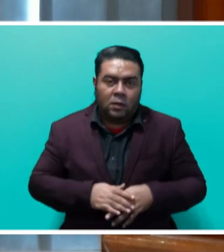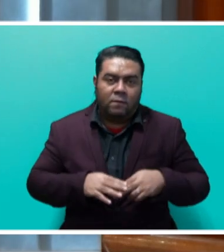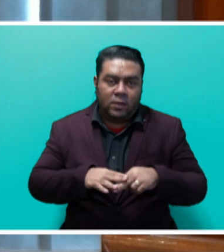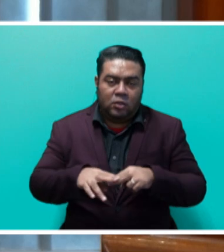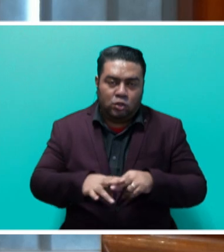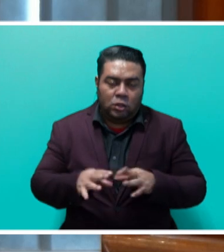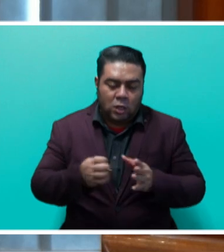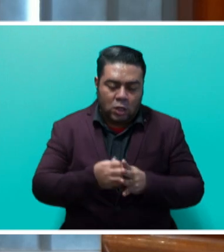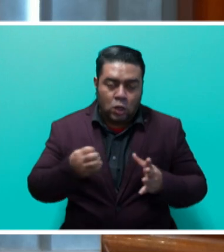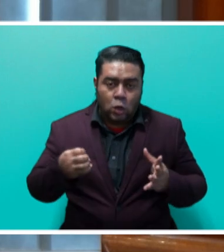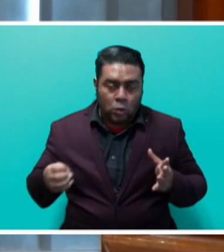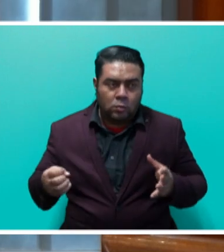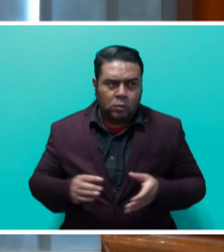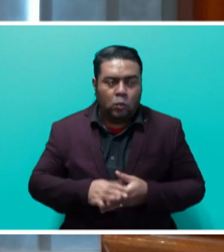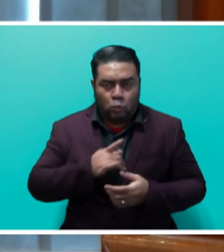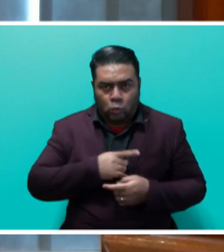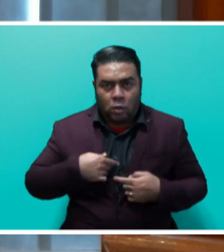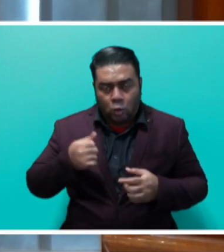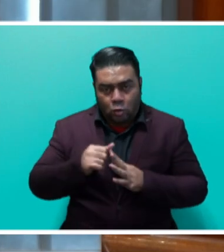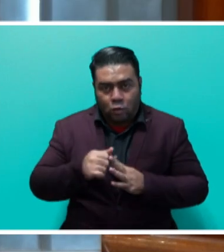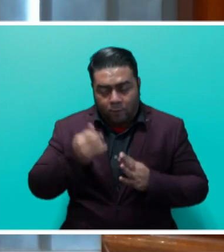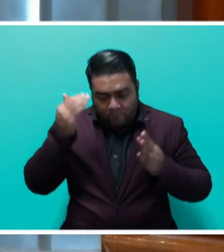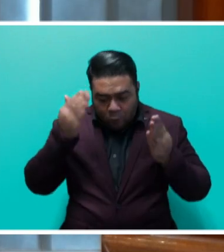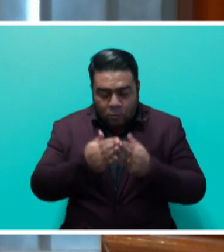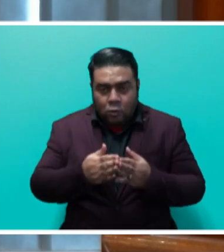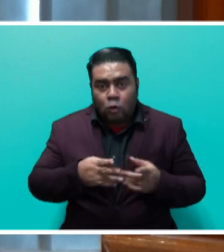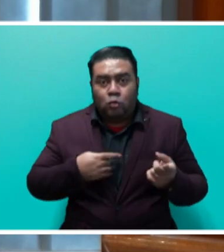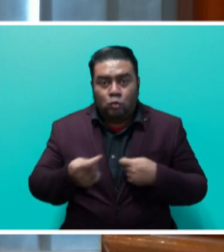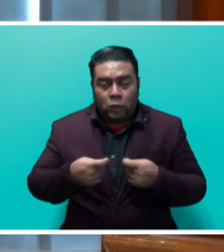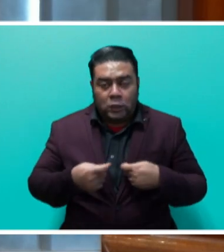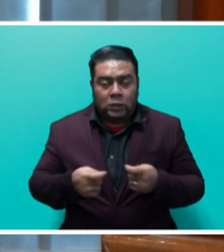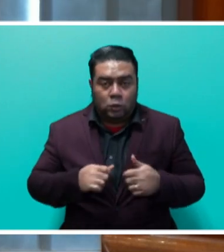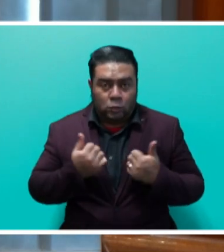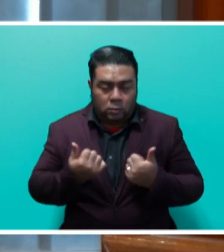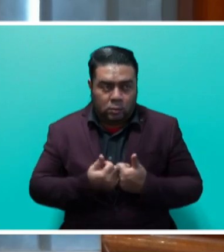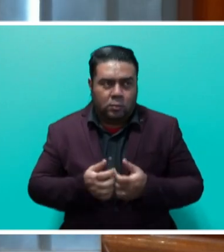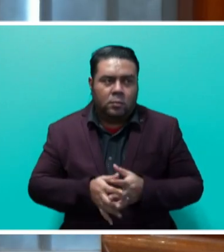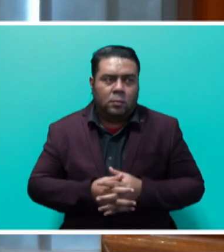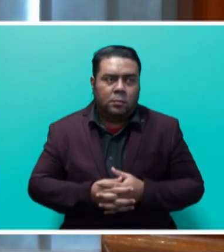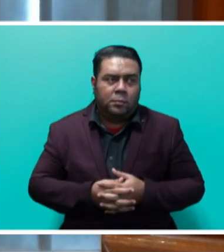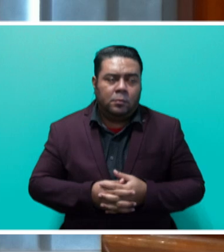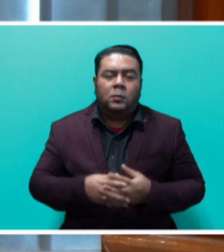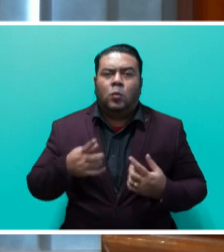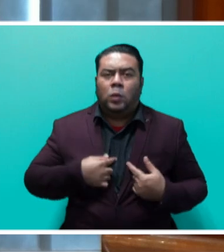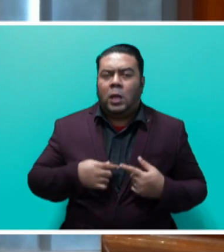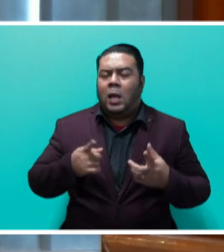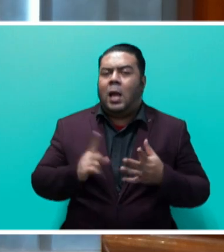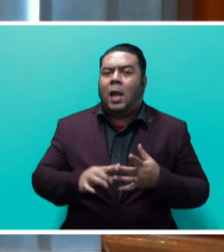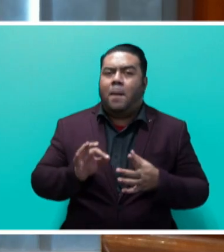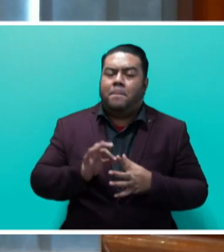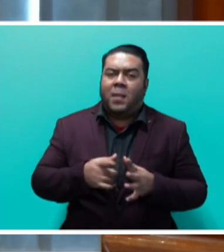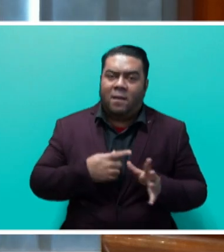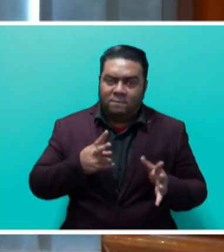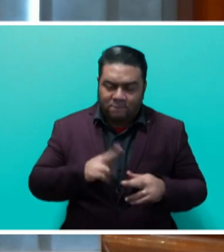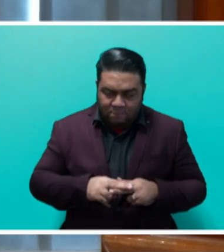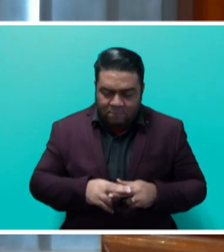economy. Of course, we are also focusing on trade agreements. I have mentioned the IPEF agreement, or we have talked about and